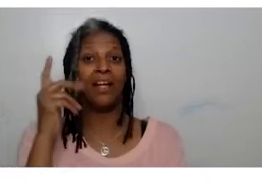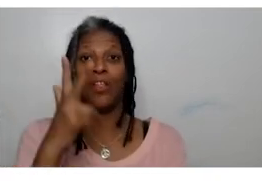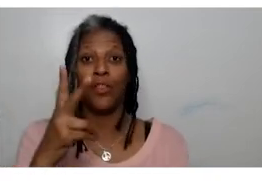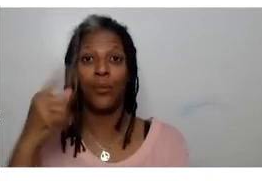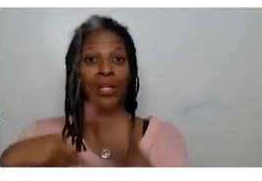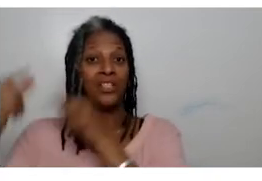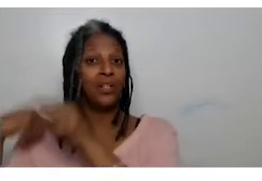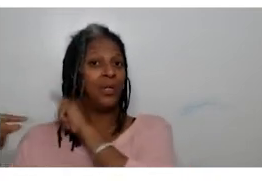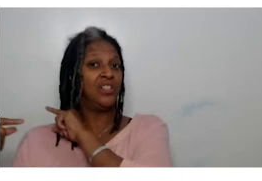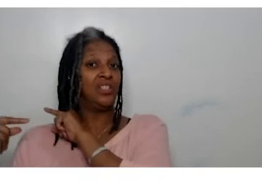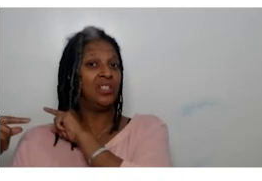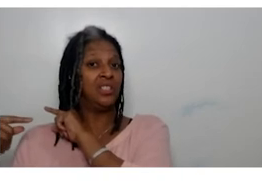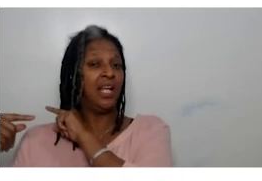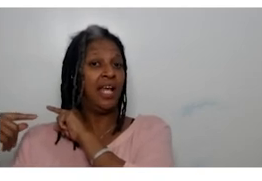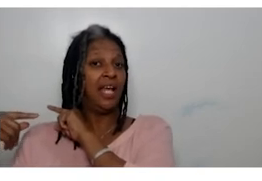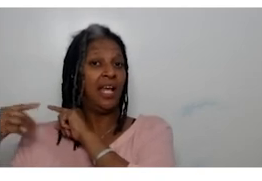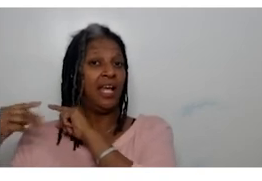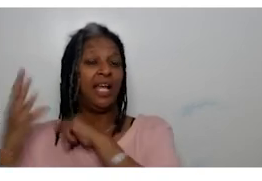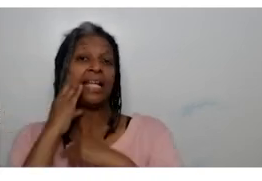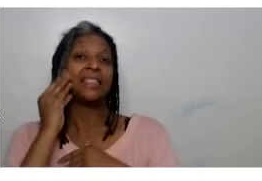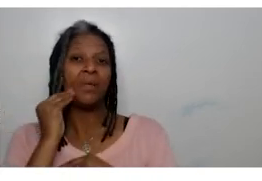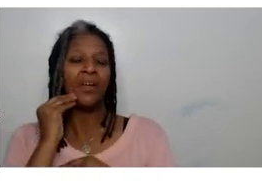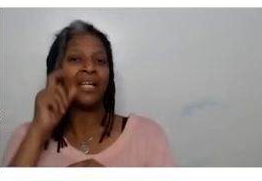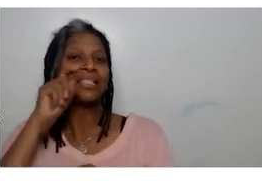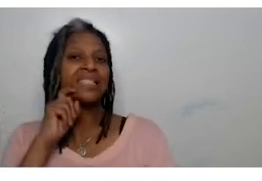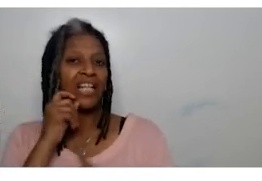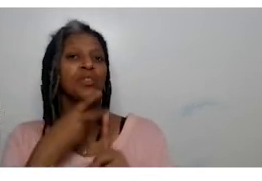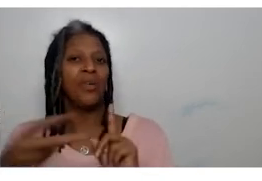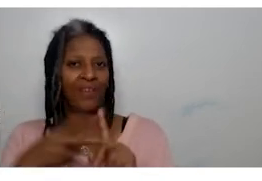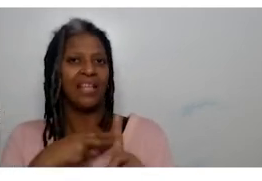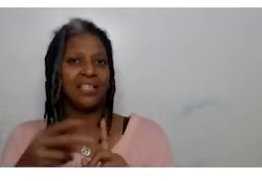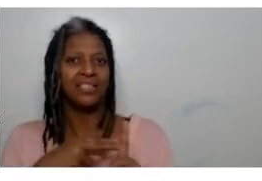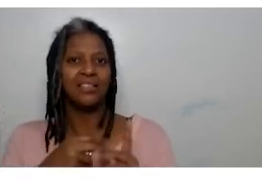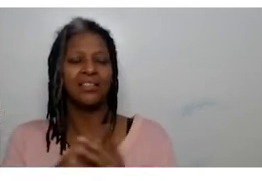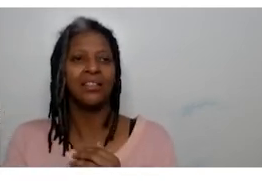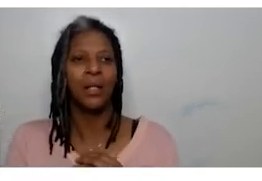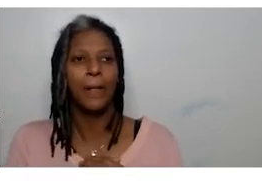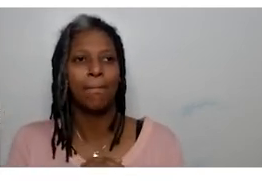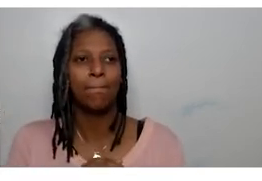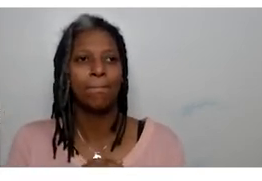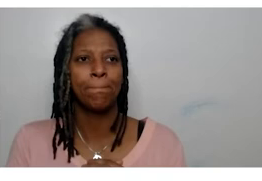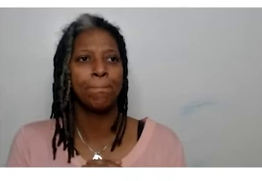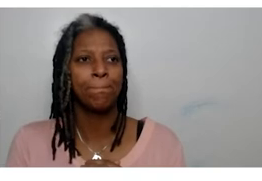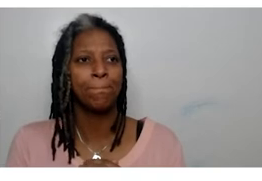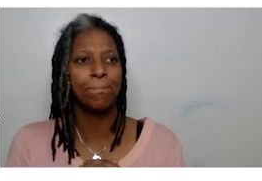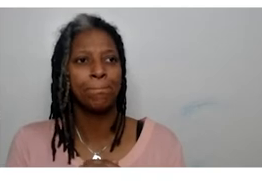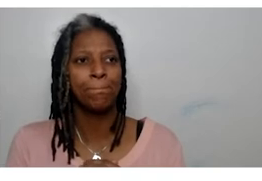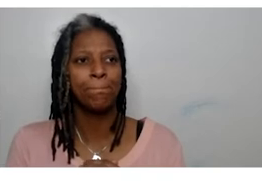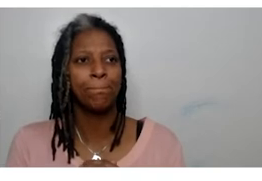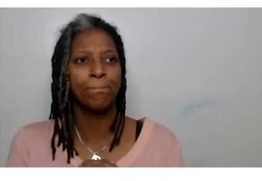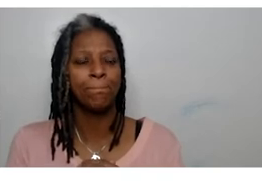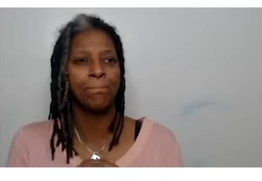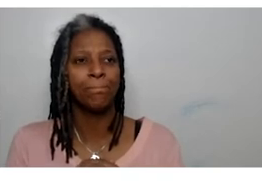and my family tree has experienced sexual violence in some form or manner. And it's like, what I noticed within in the